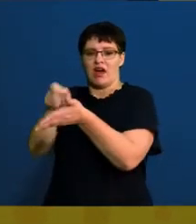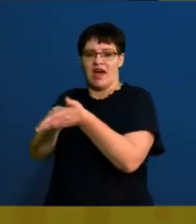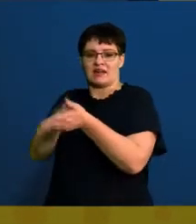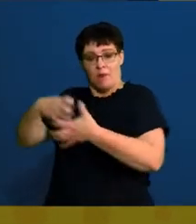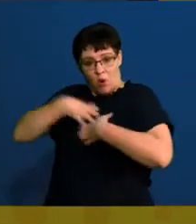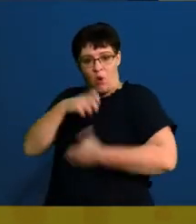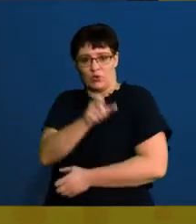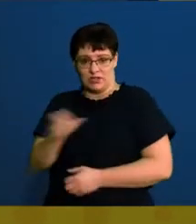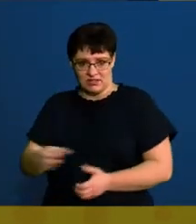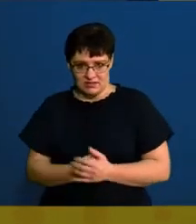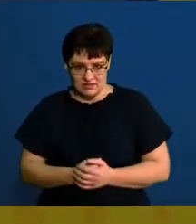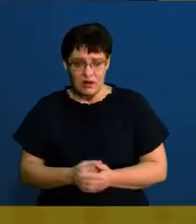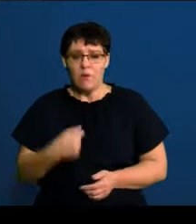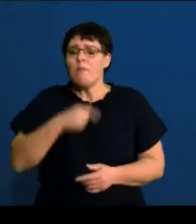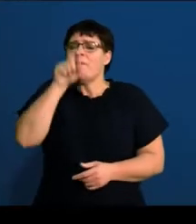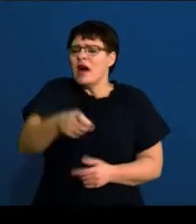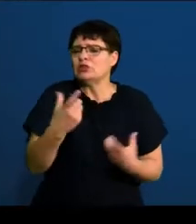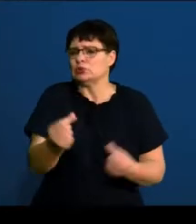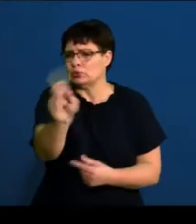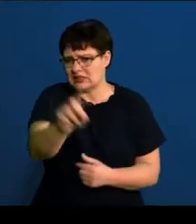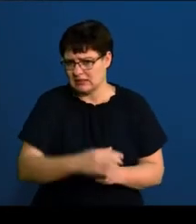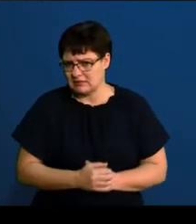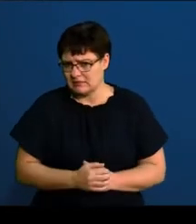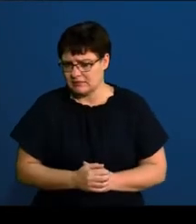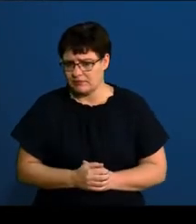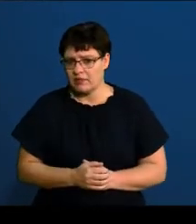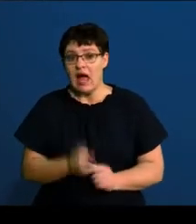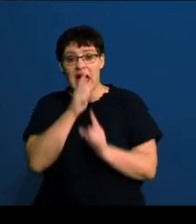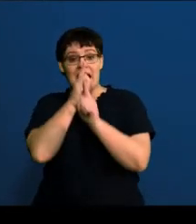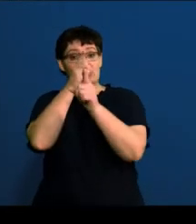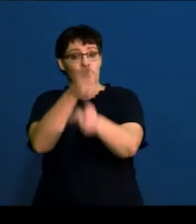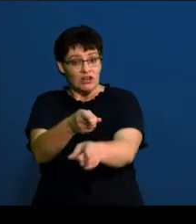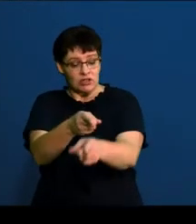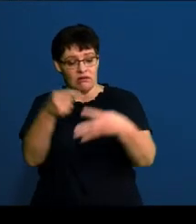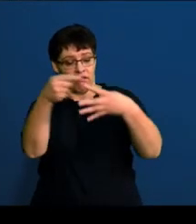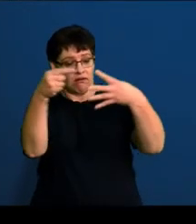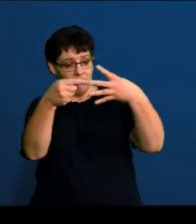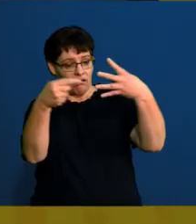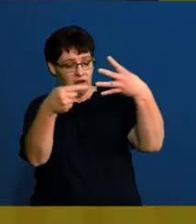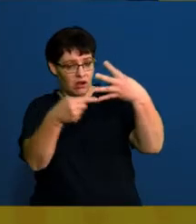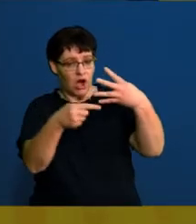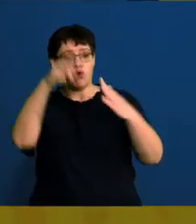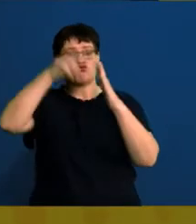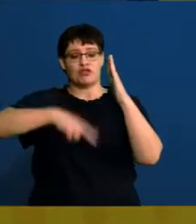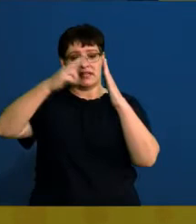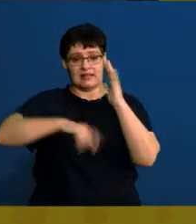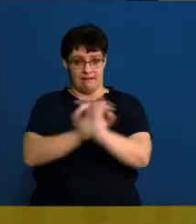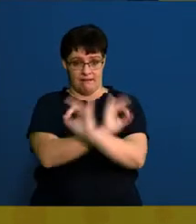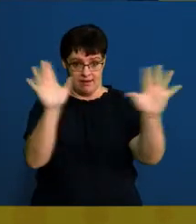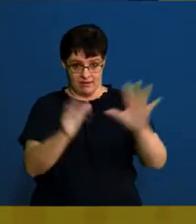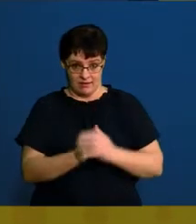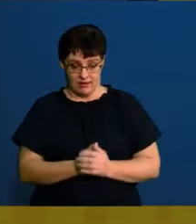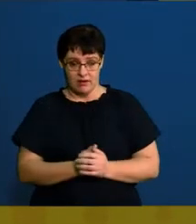So, what should you do? You should read the instructions. This is very, very important. The instructions are